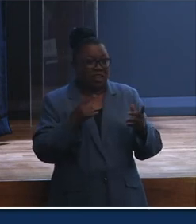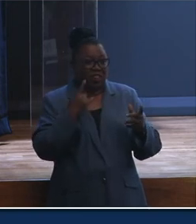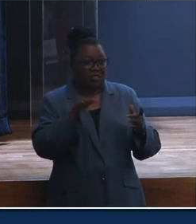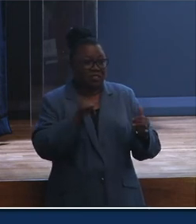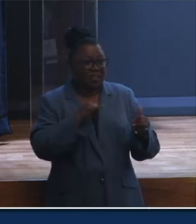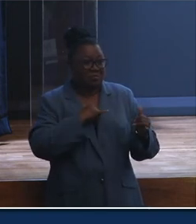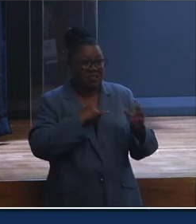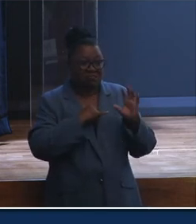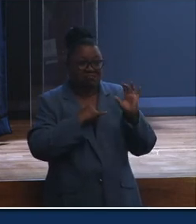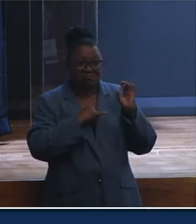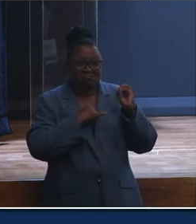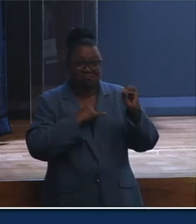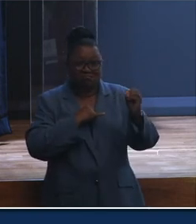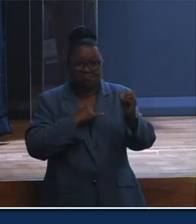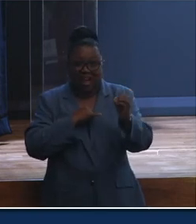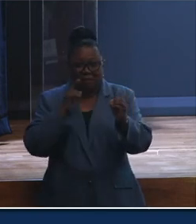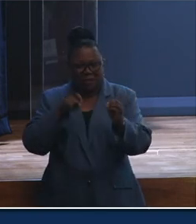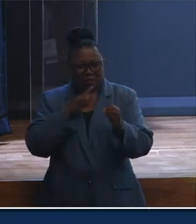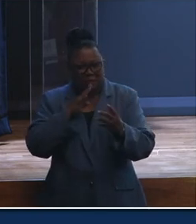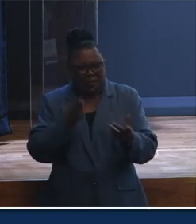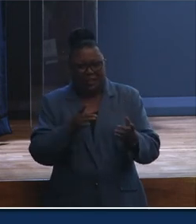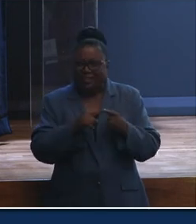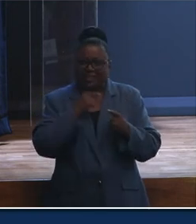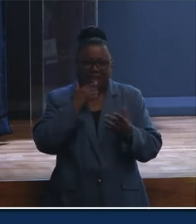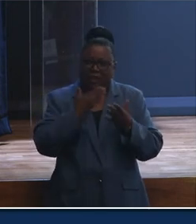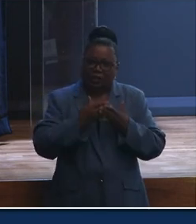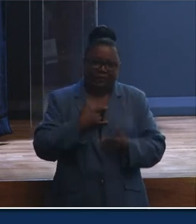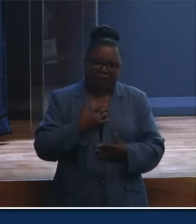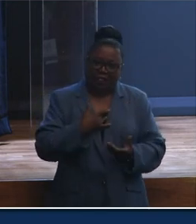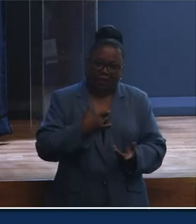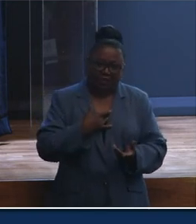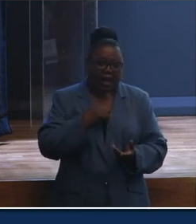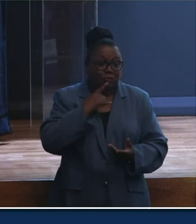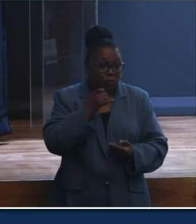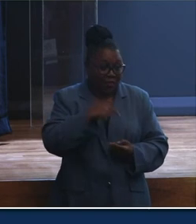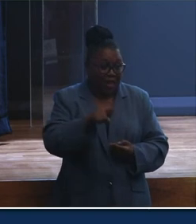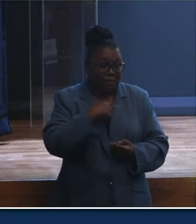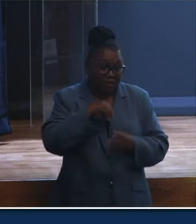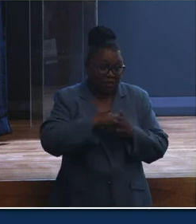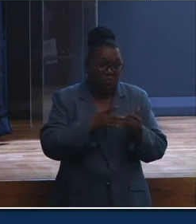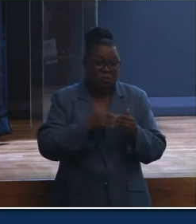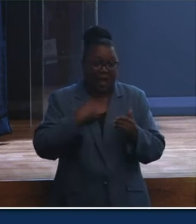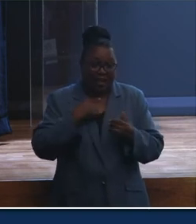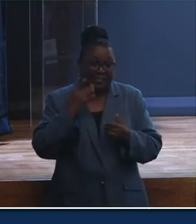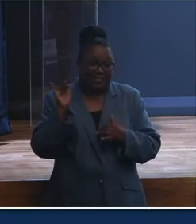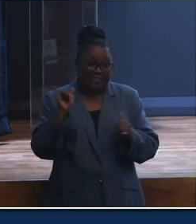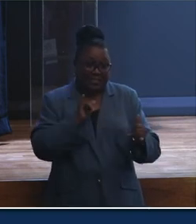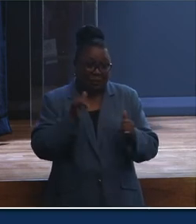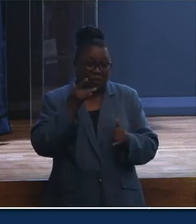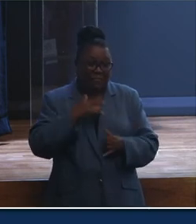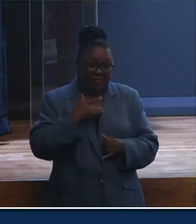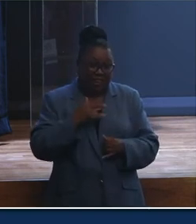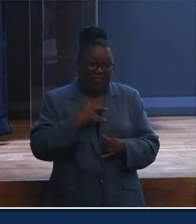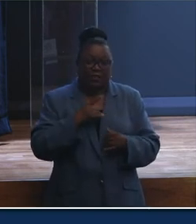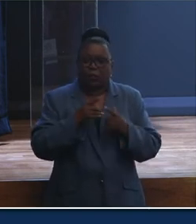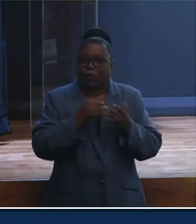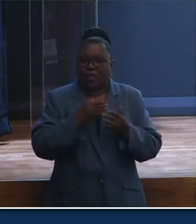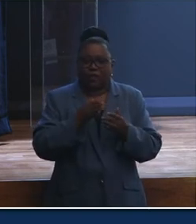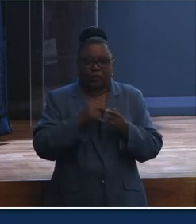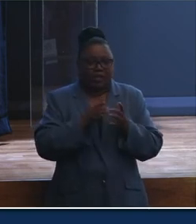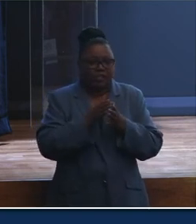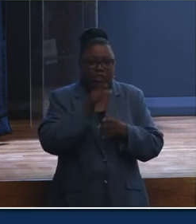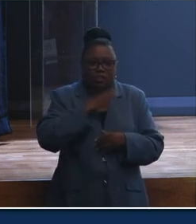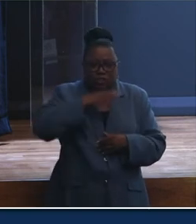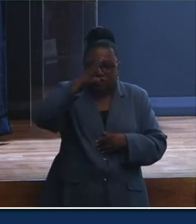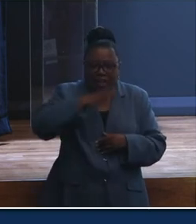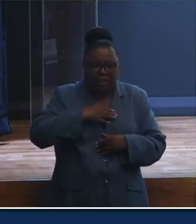looks like me. Am I supposed to be here? And it's not a good feeling. And I'm sure a lot of people in this room have had similar feelings, whether it's gender,